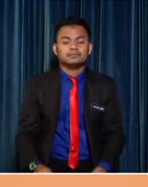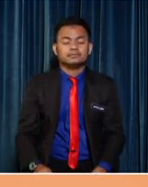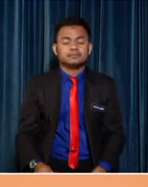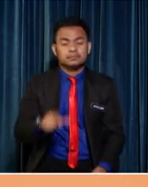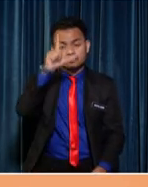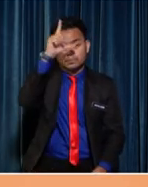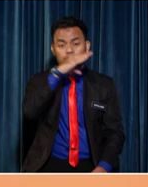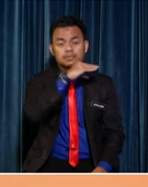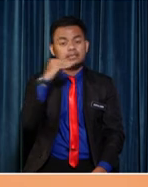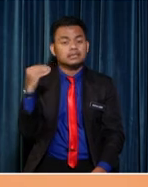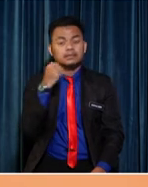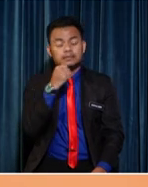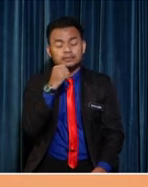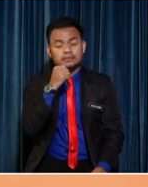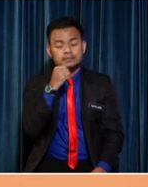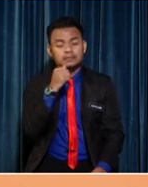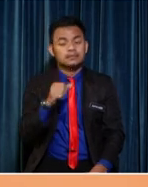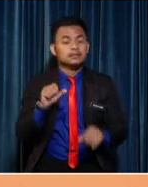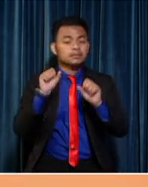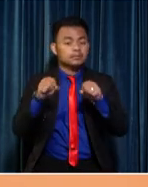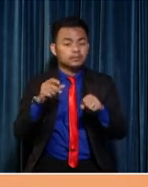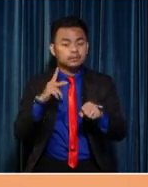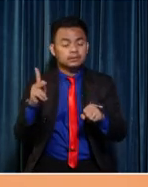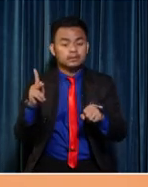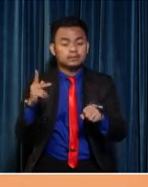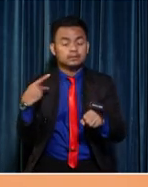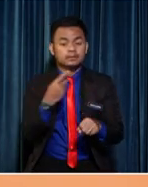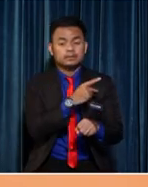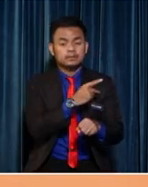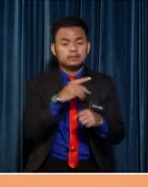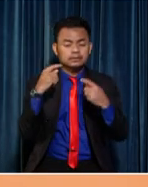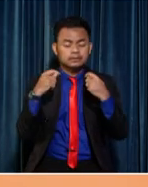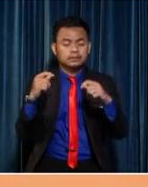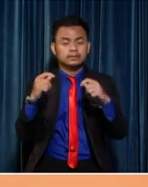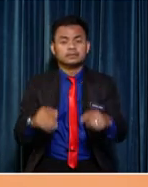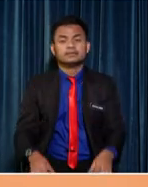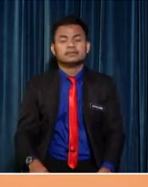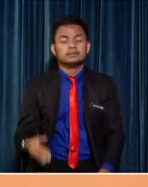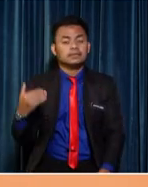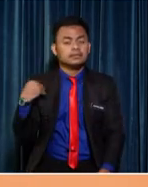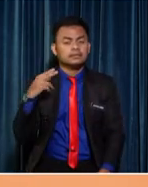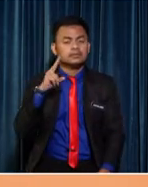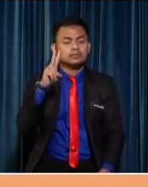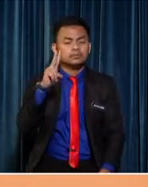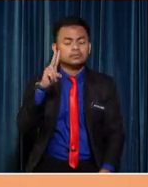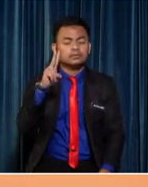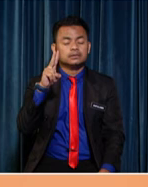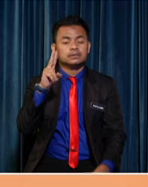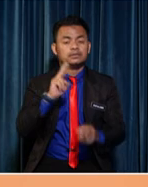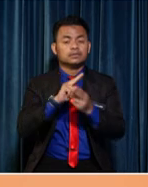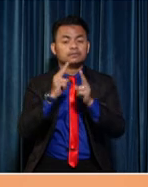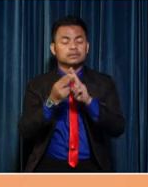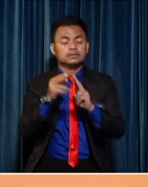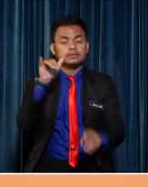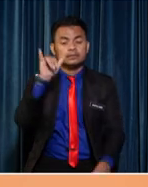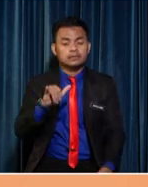Boys and girls, shall we try this? There are two conversions done by